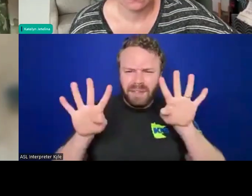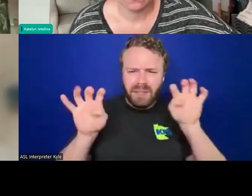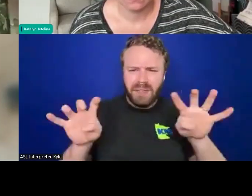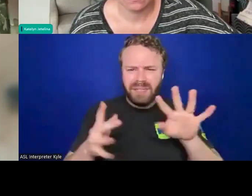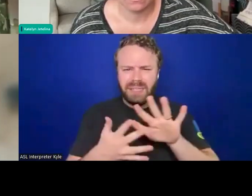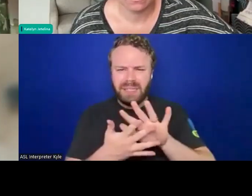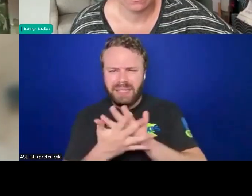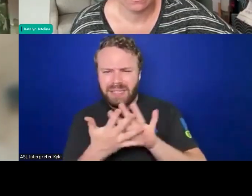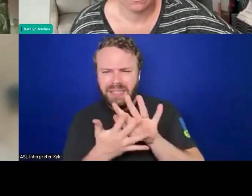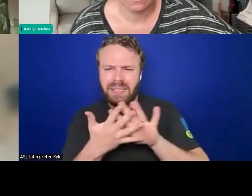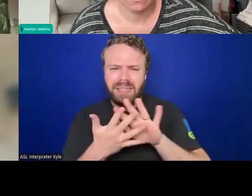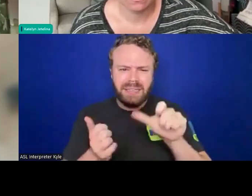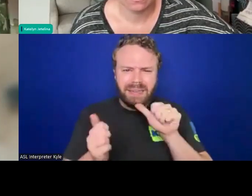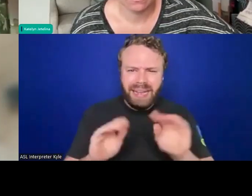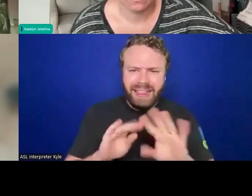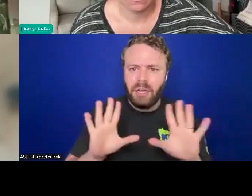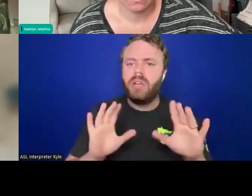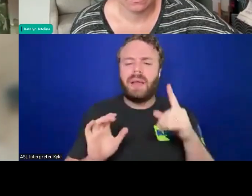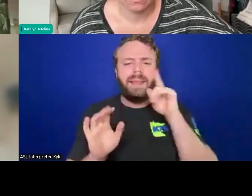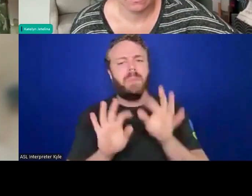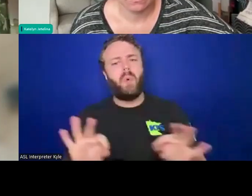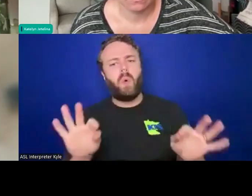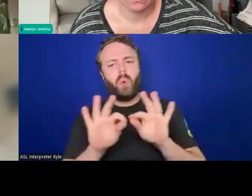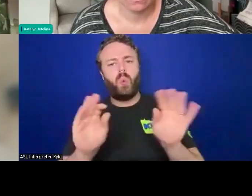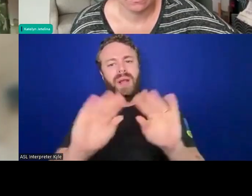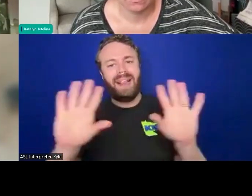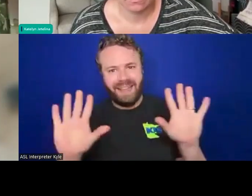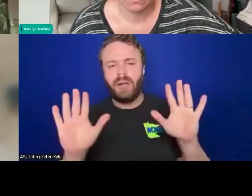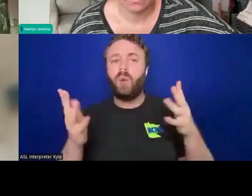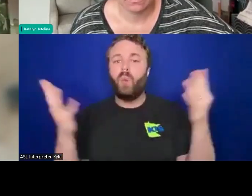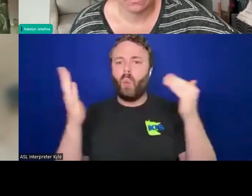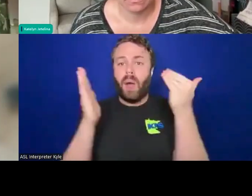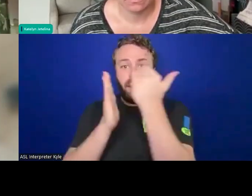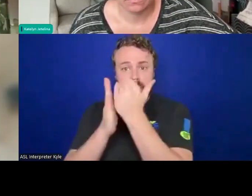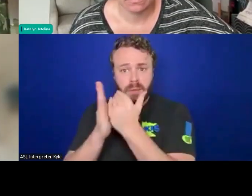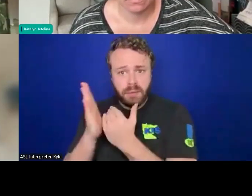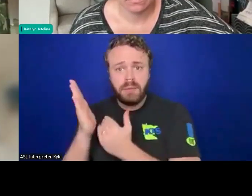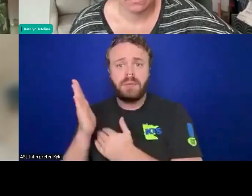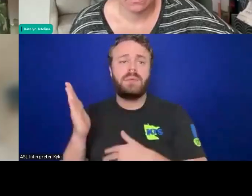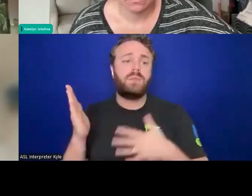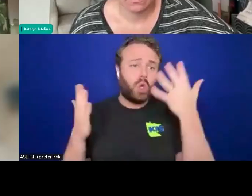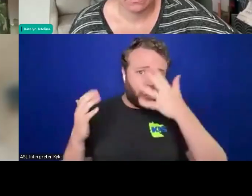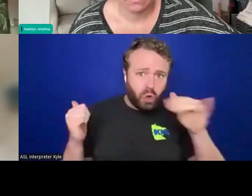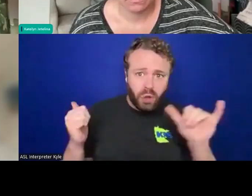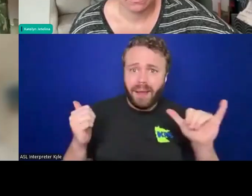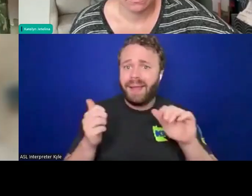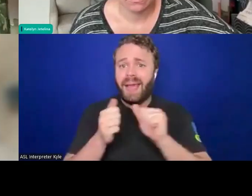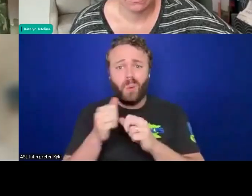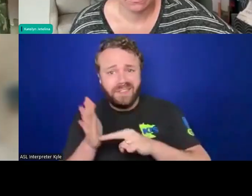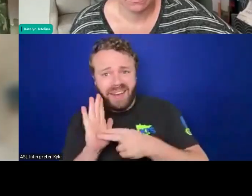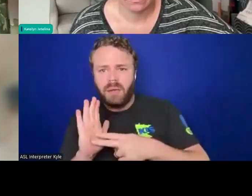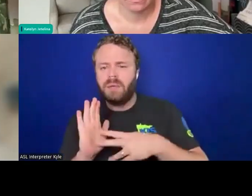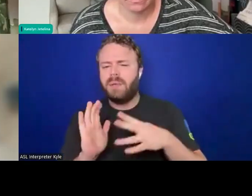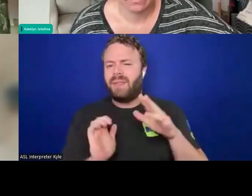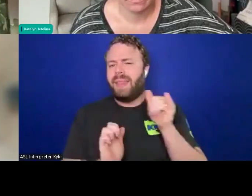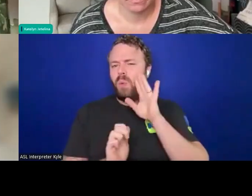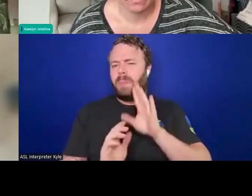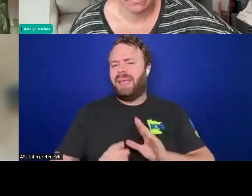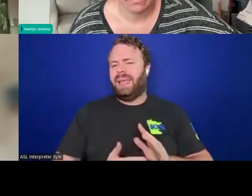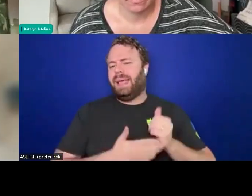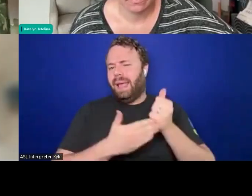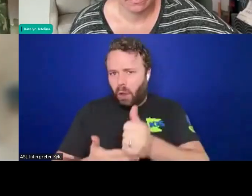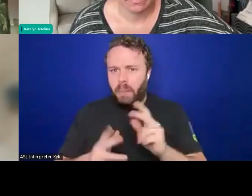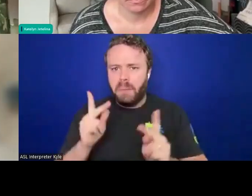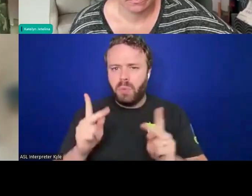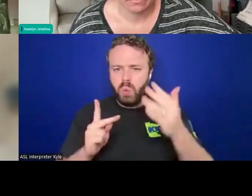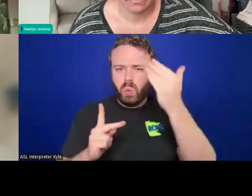I do think getting some clarity around what that looks like, how it's defined, is helpful for people to understand who can access